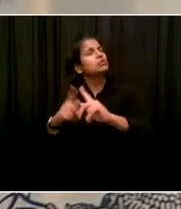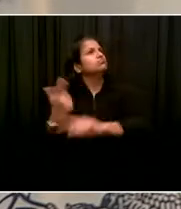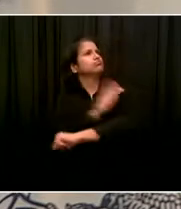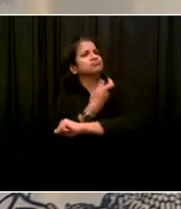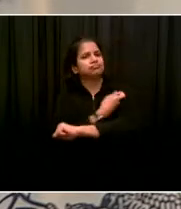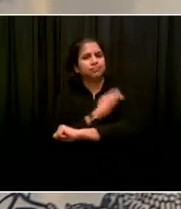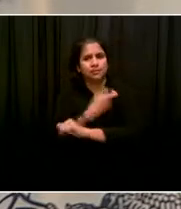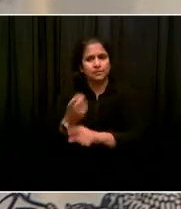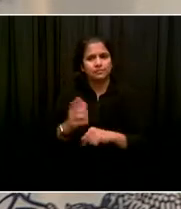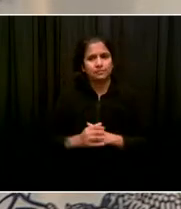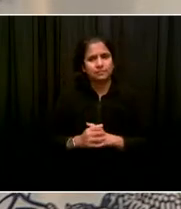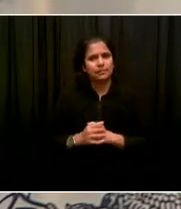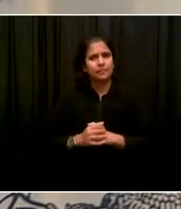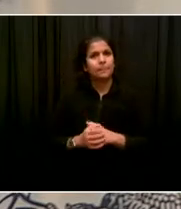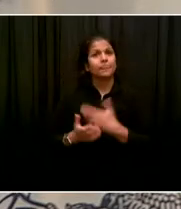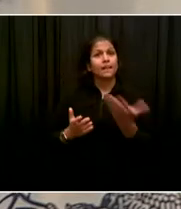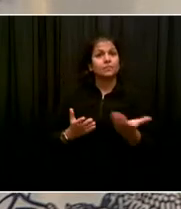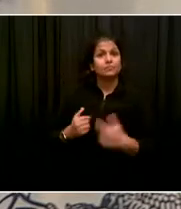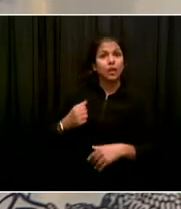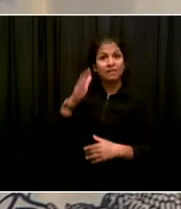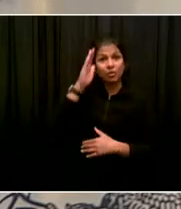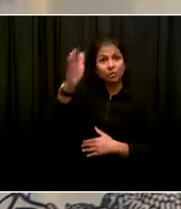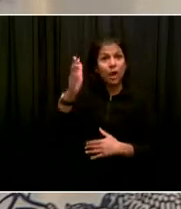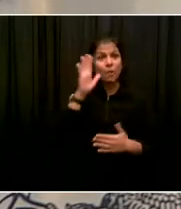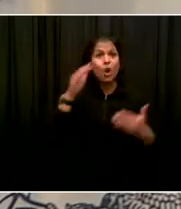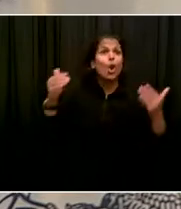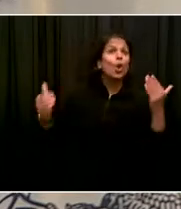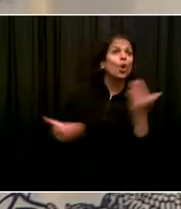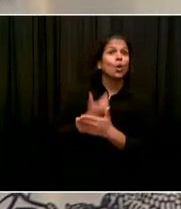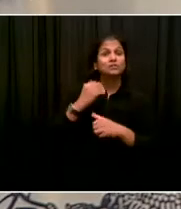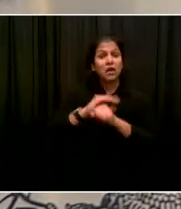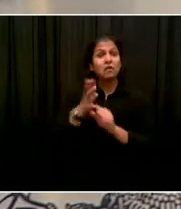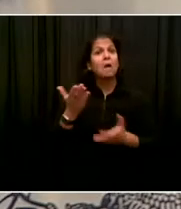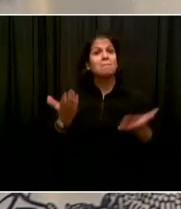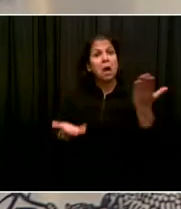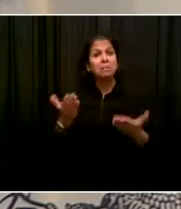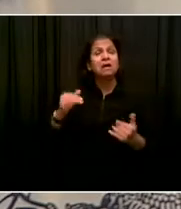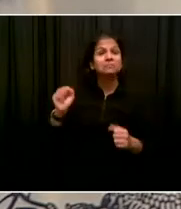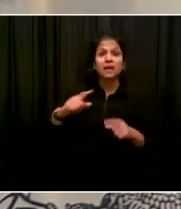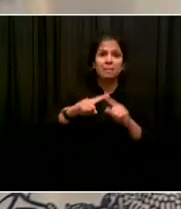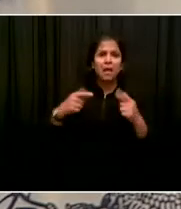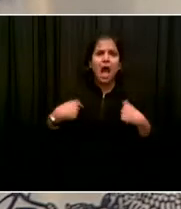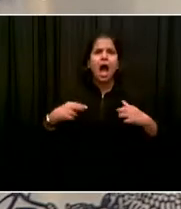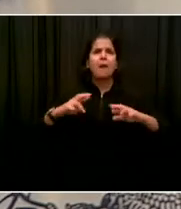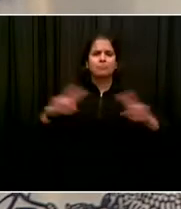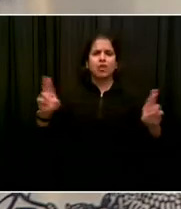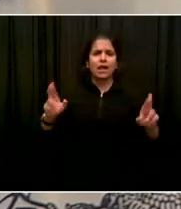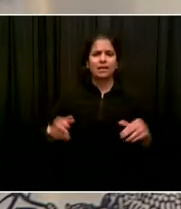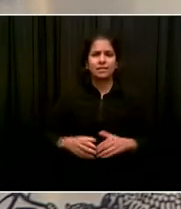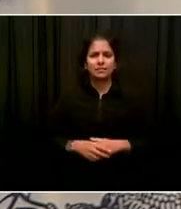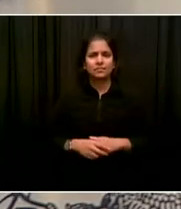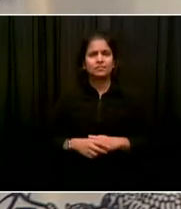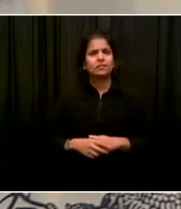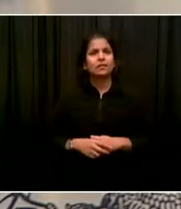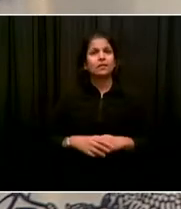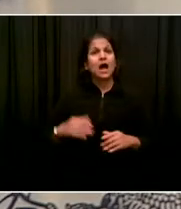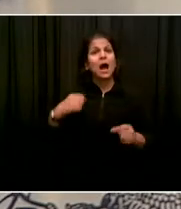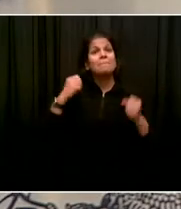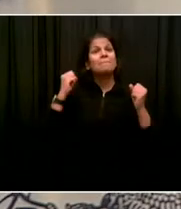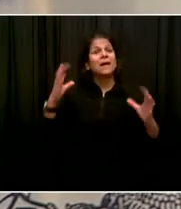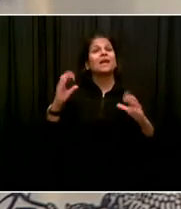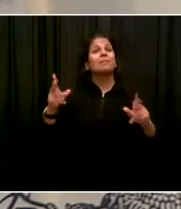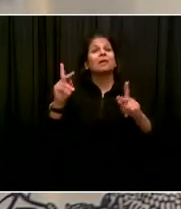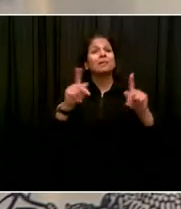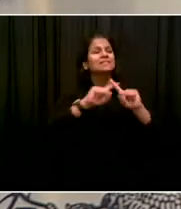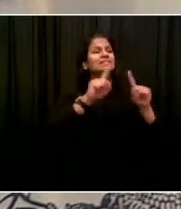up ahead? Yeah, and we always have to be ready for it. But I think the strategy is essentially the same over the